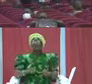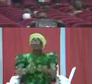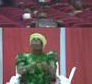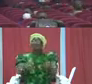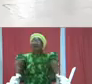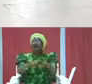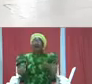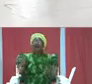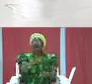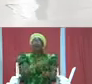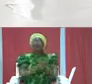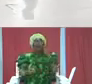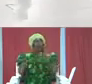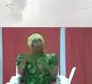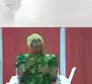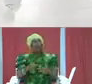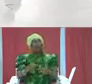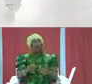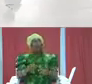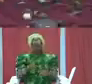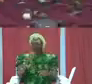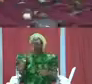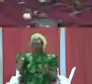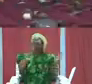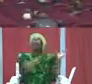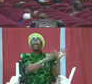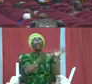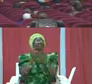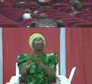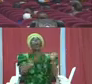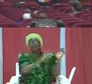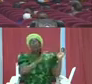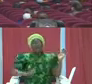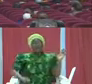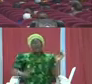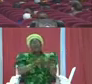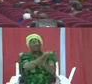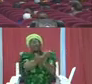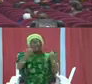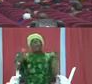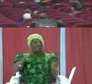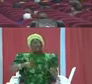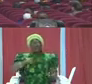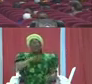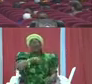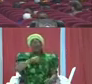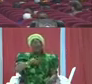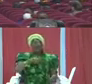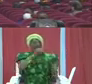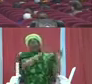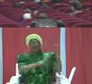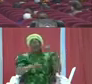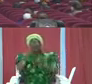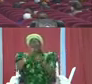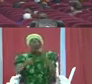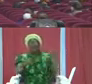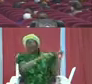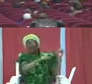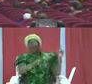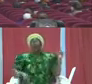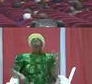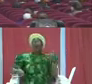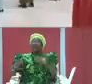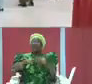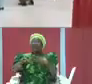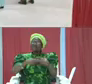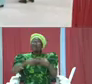soul, O Lord. Cleanse me in your blood. Or restore me to fellowship with